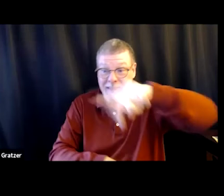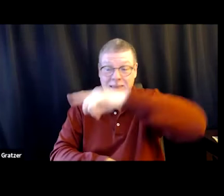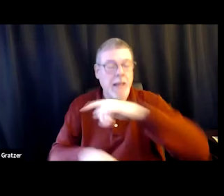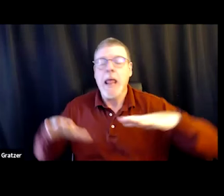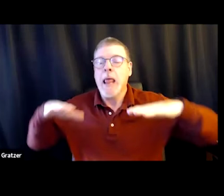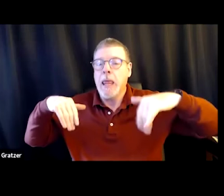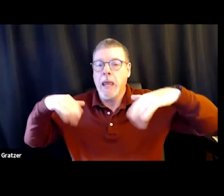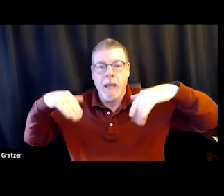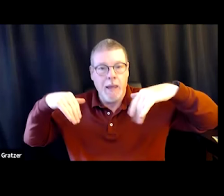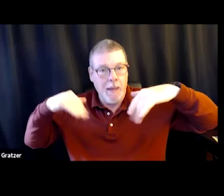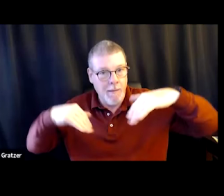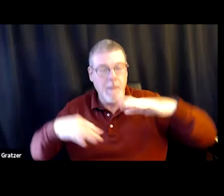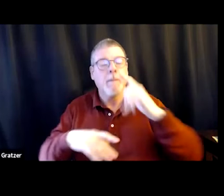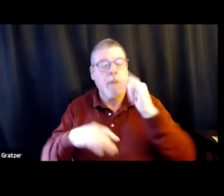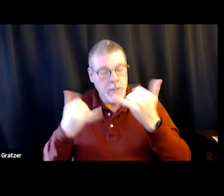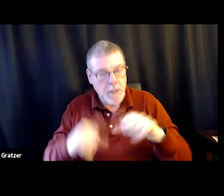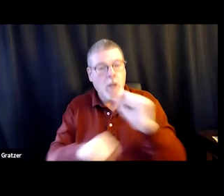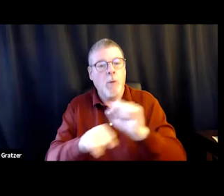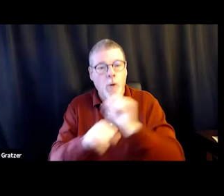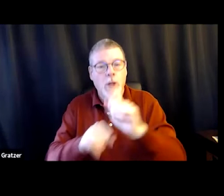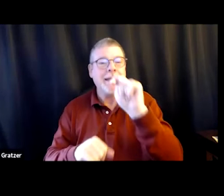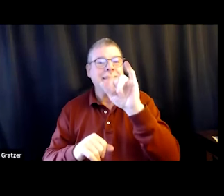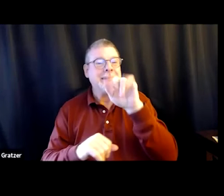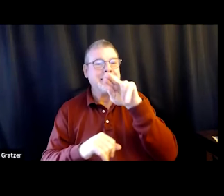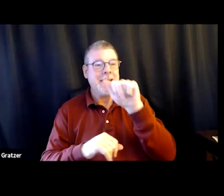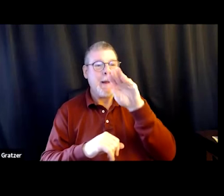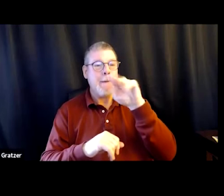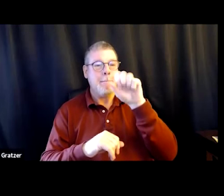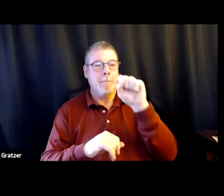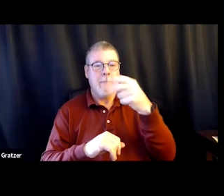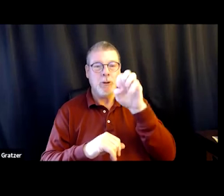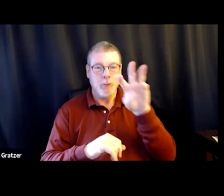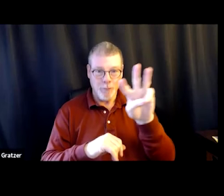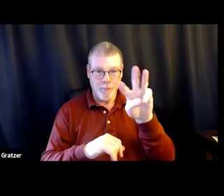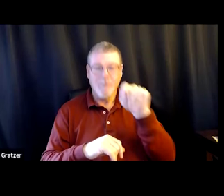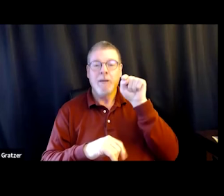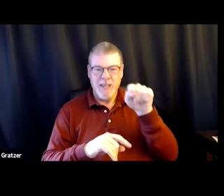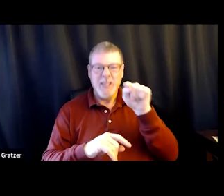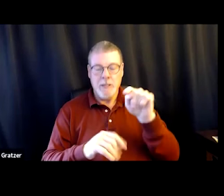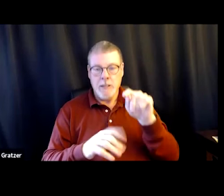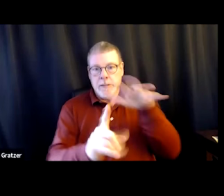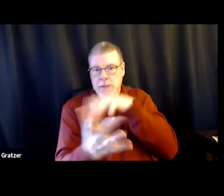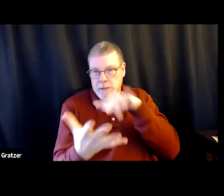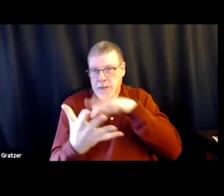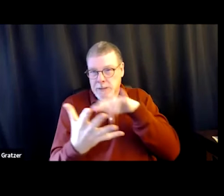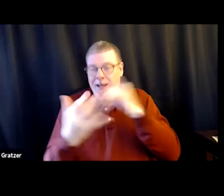some very critical work offered by Tina Mashey at Fordham surrounding the experiences of older